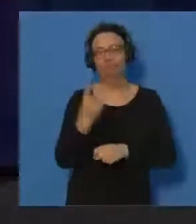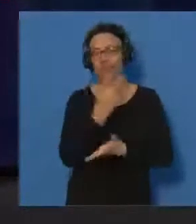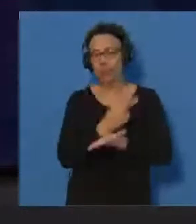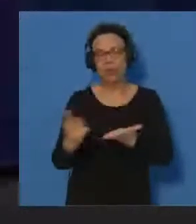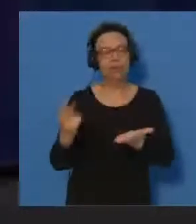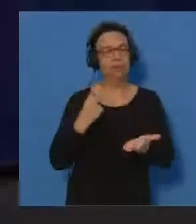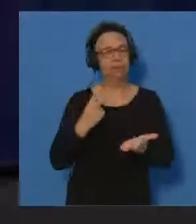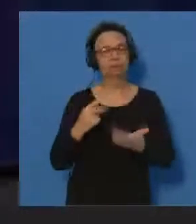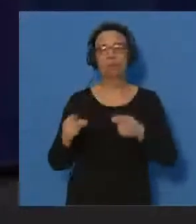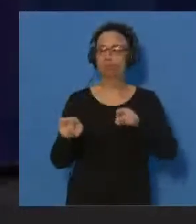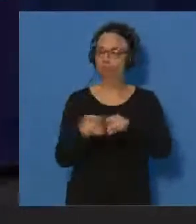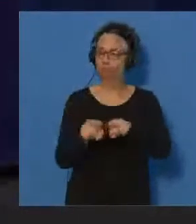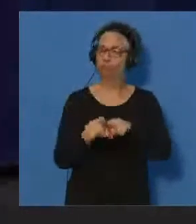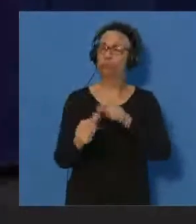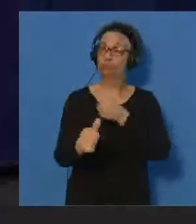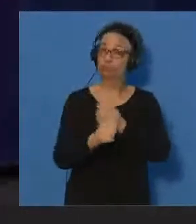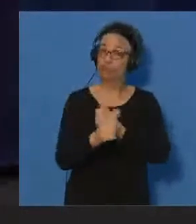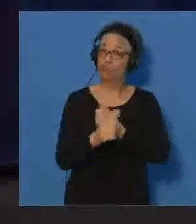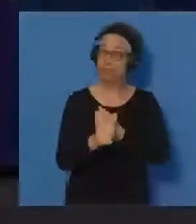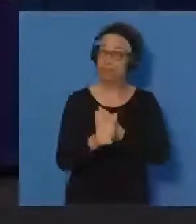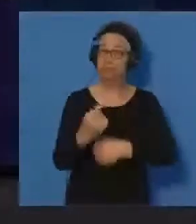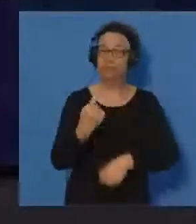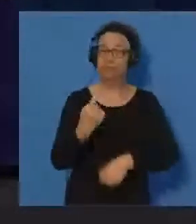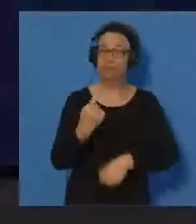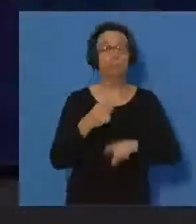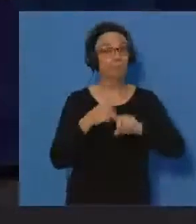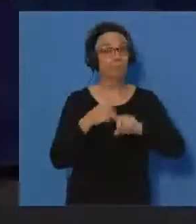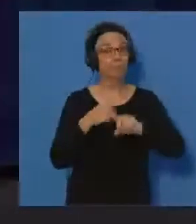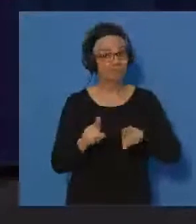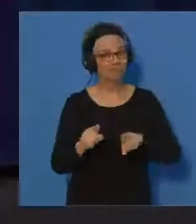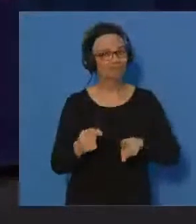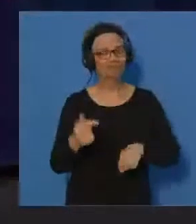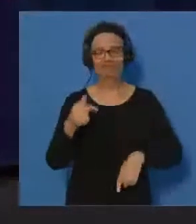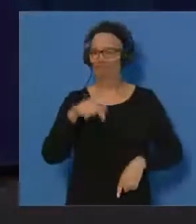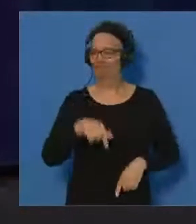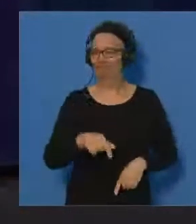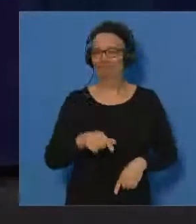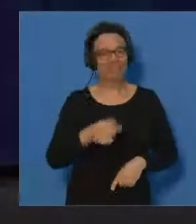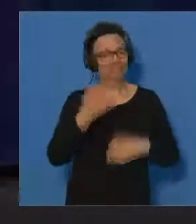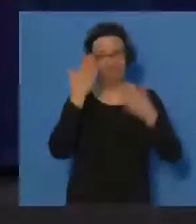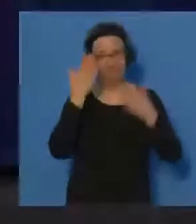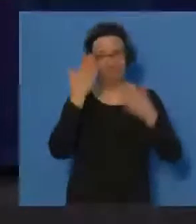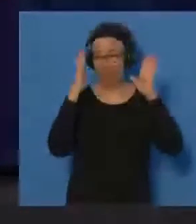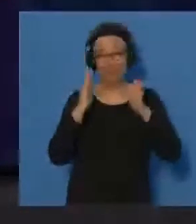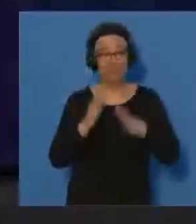well. We are, however, in uncertain times, and the government